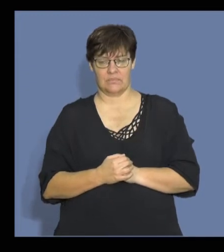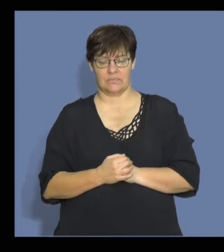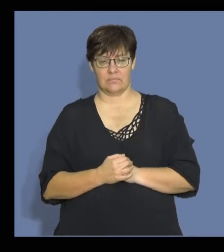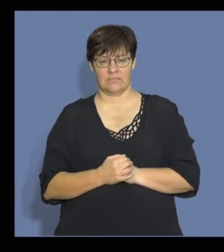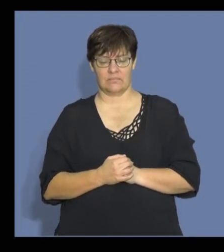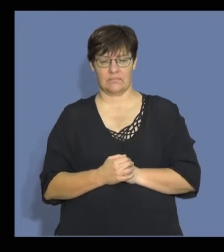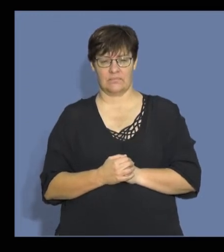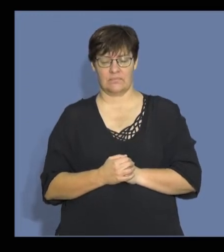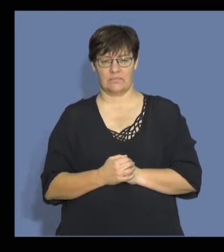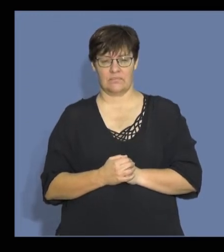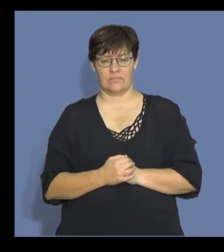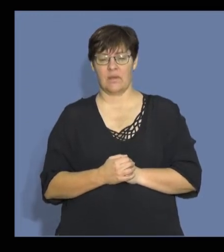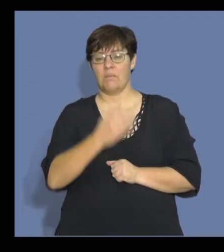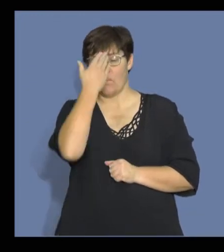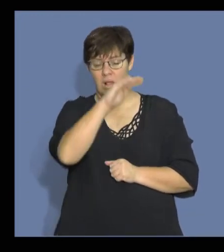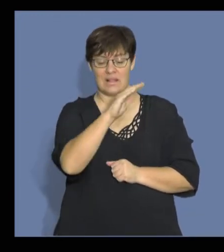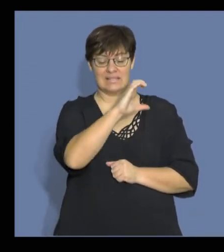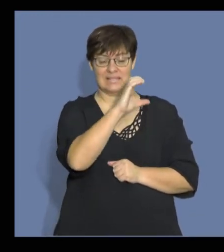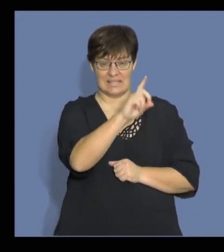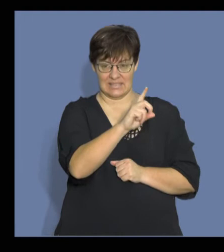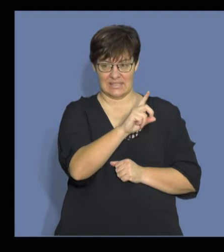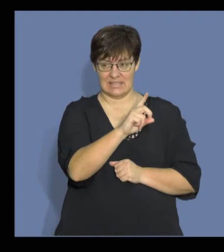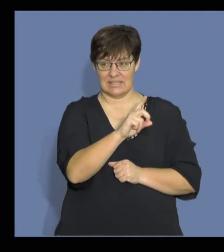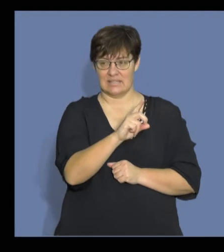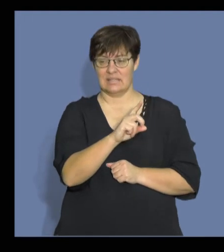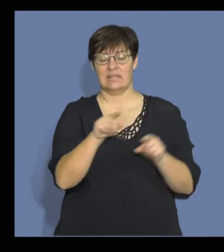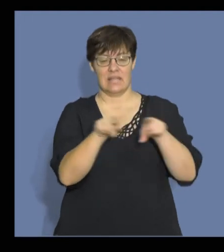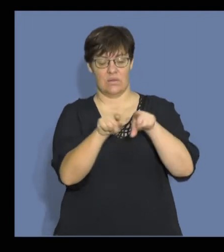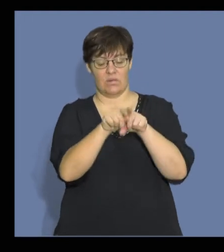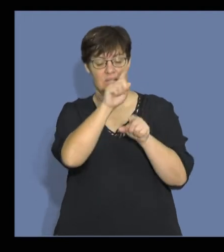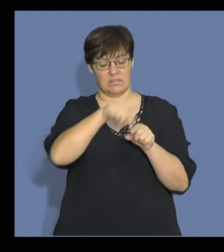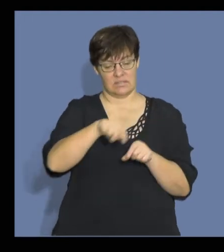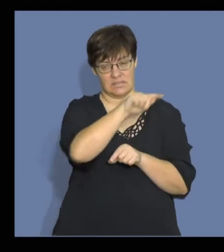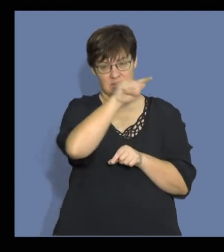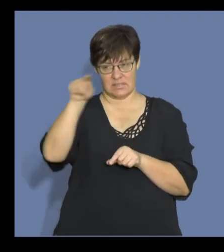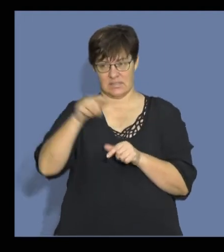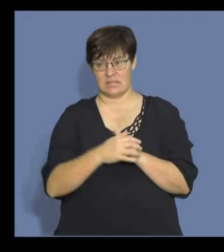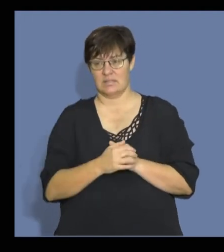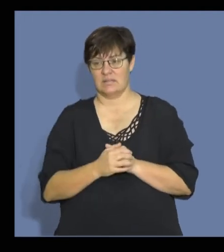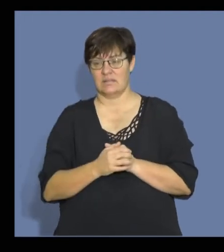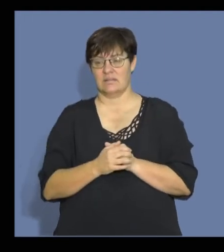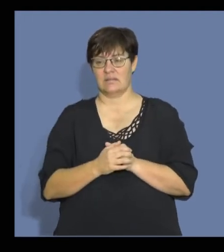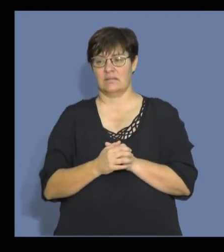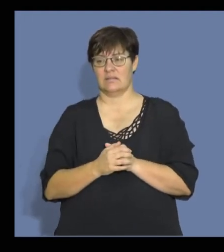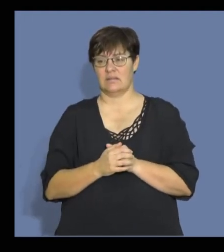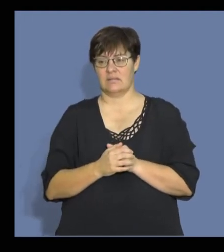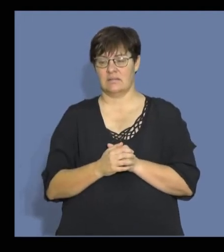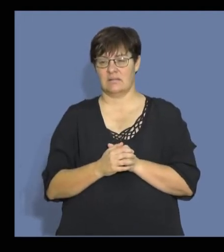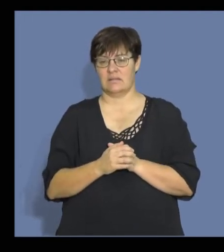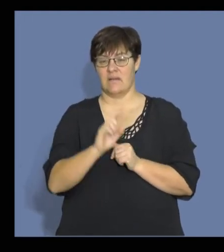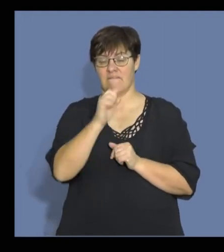in the values. I know that the distance between C and D is going to be the x